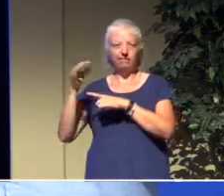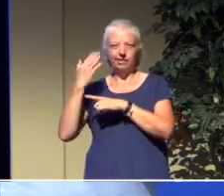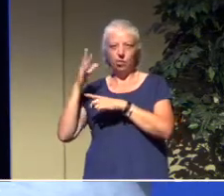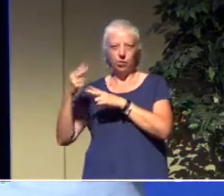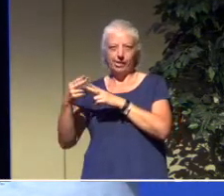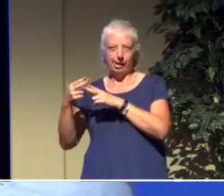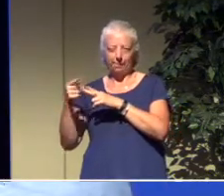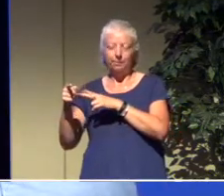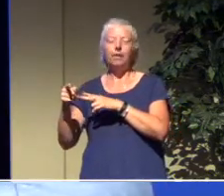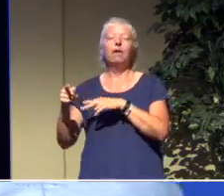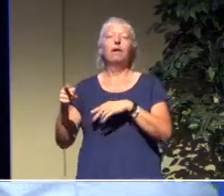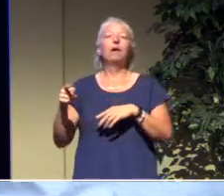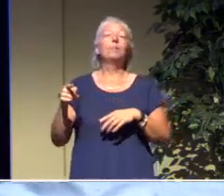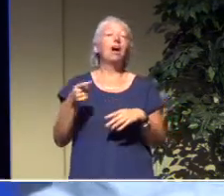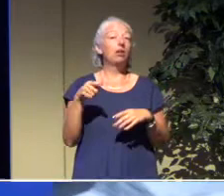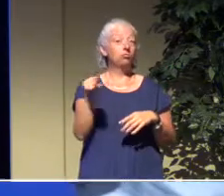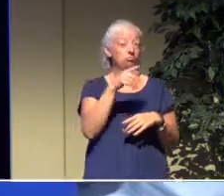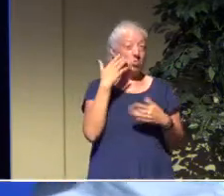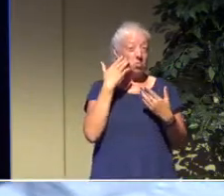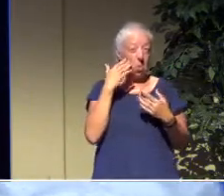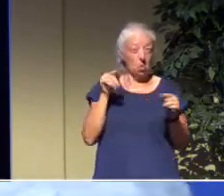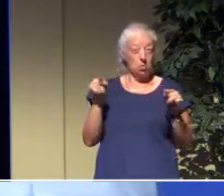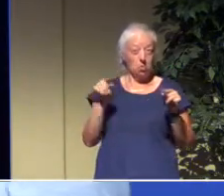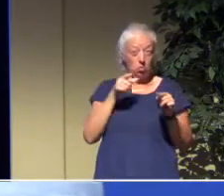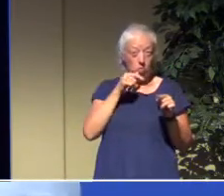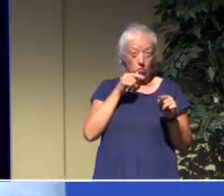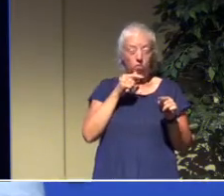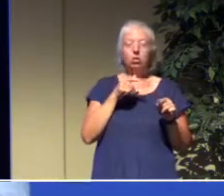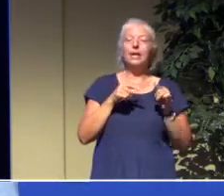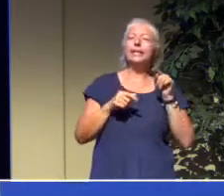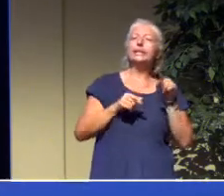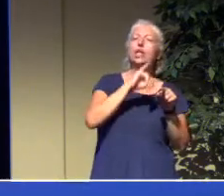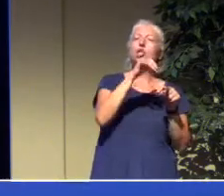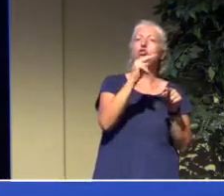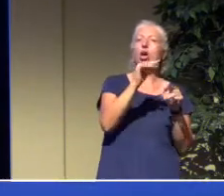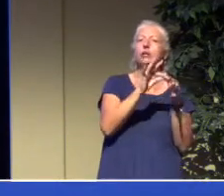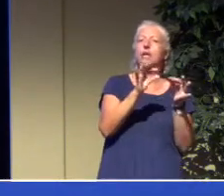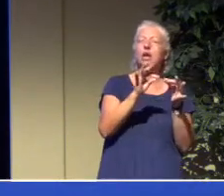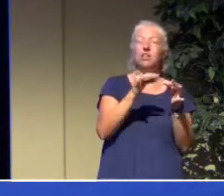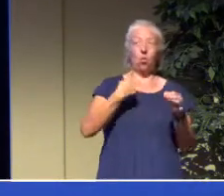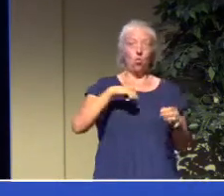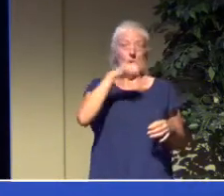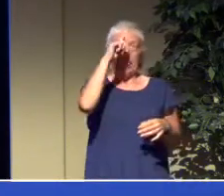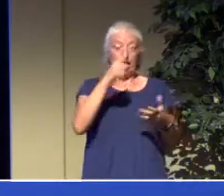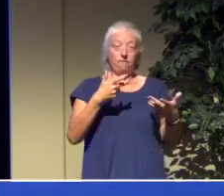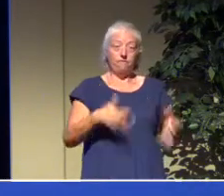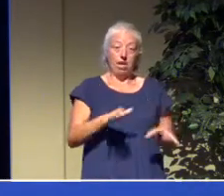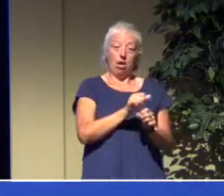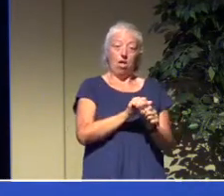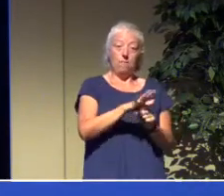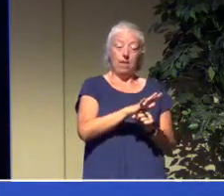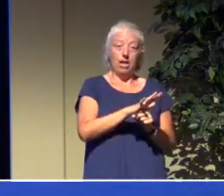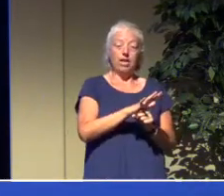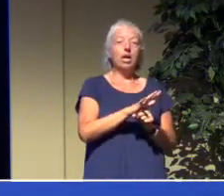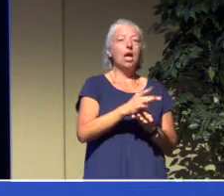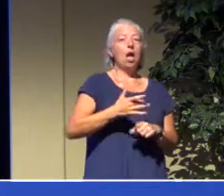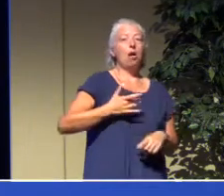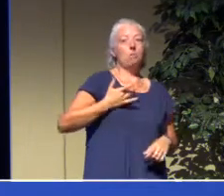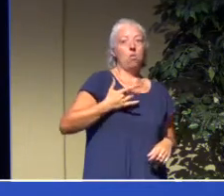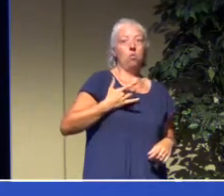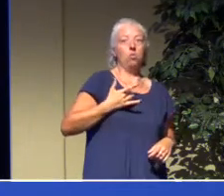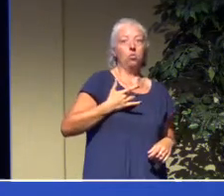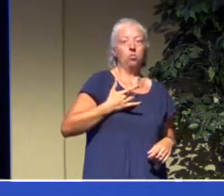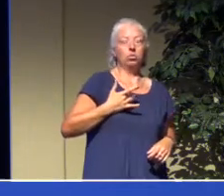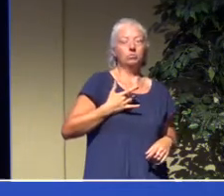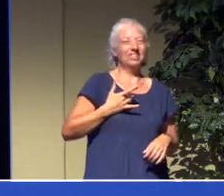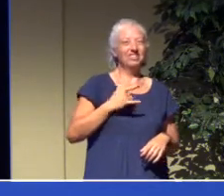but the point was that John Eldridge was saying, we think we're through this pandemic emotionally. He says, but